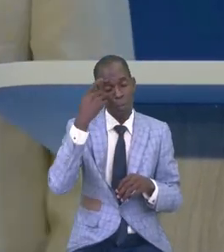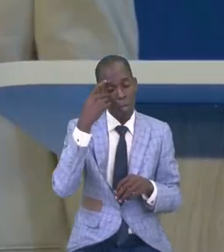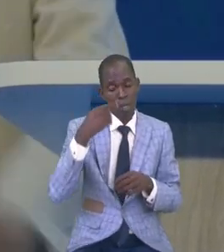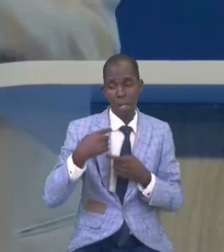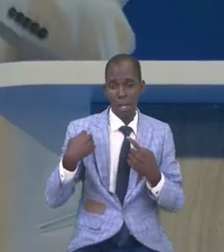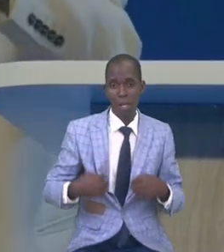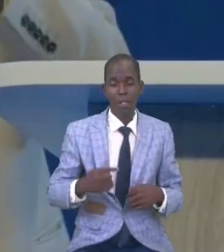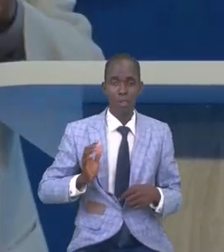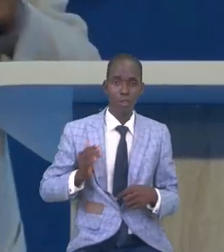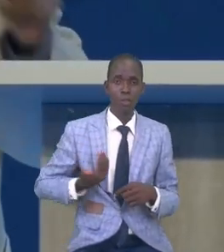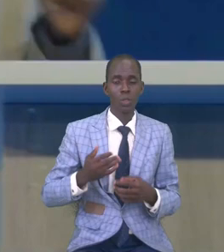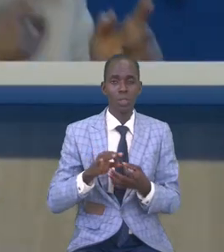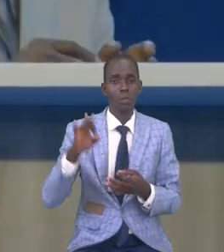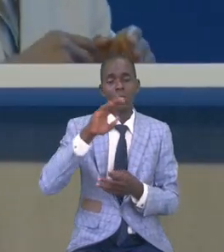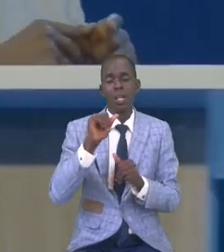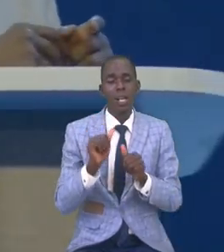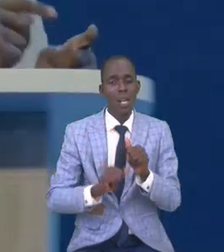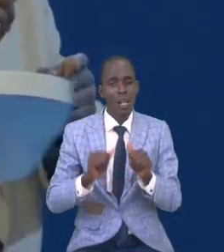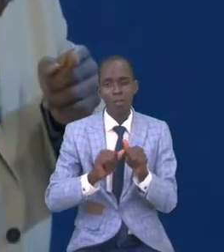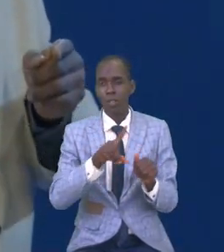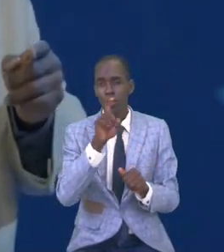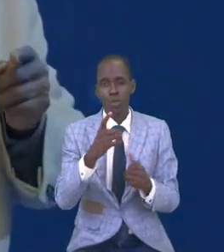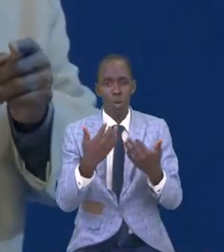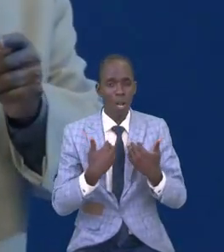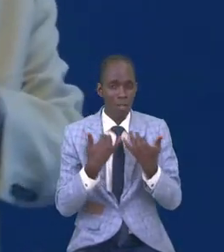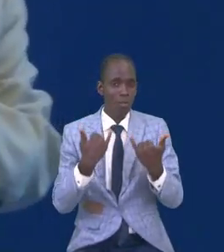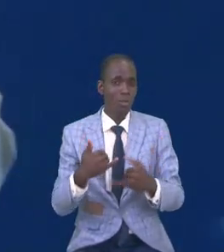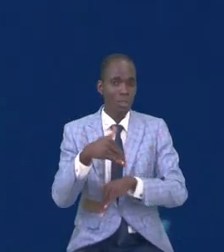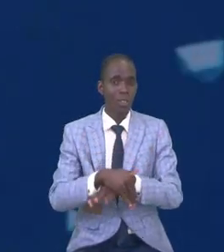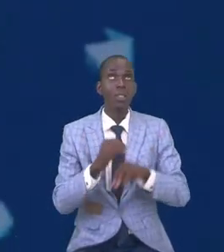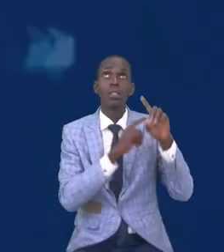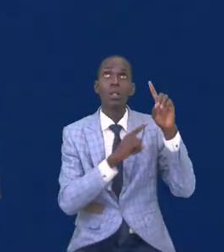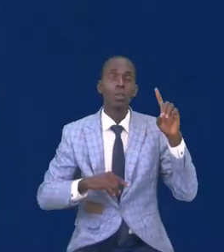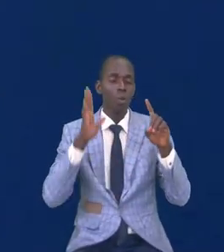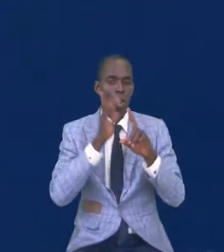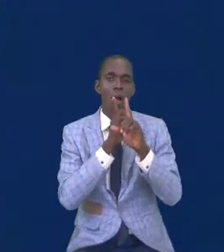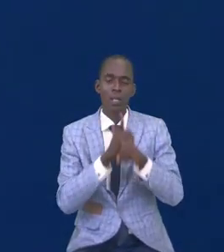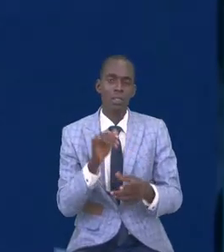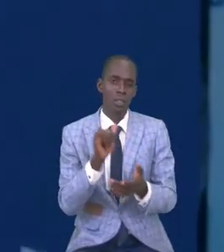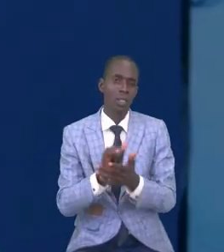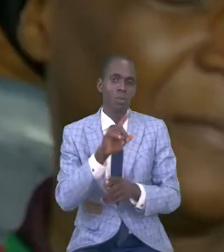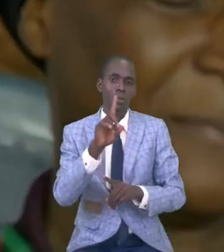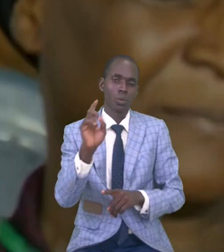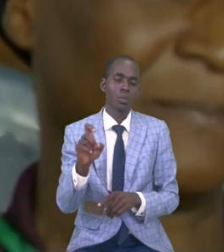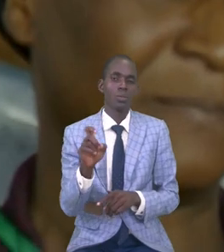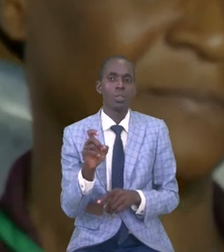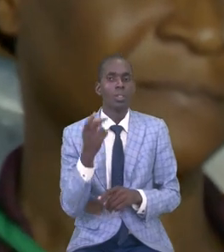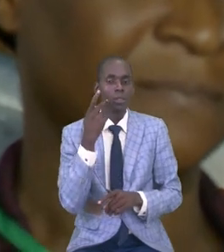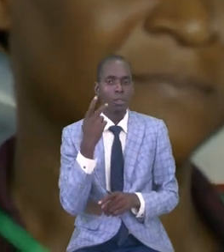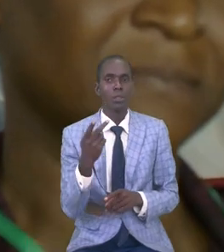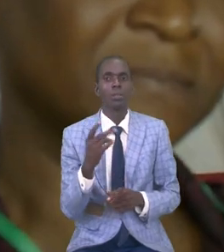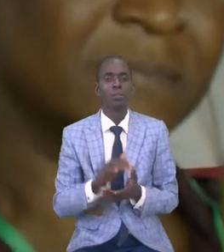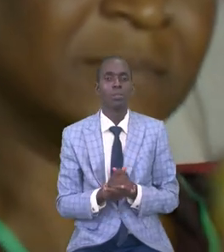soul and your spirit, every question you have tonight, it will answer that question. Look at that. It's,